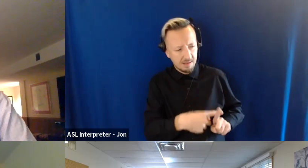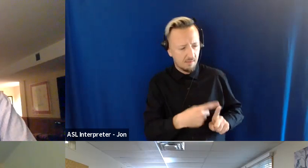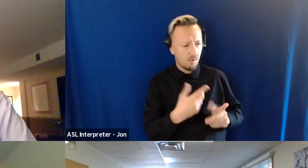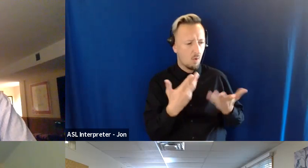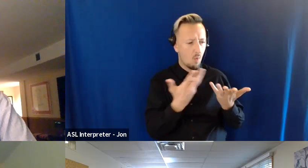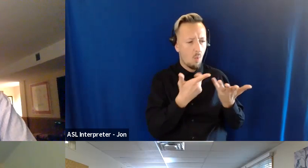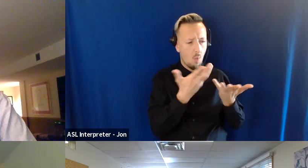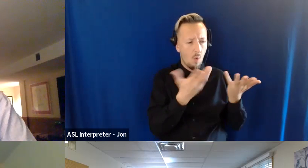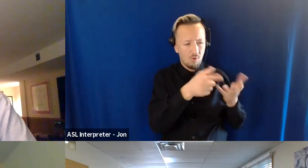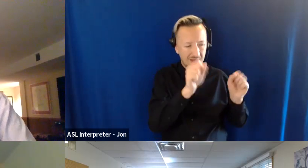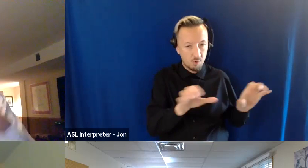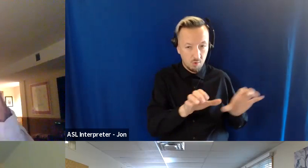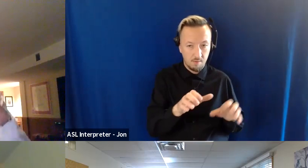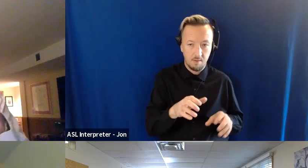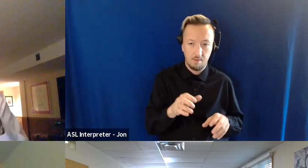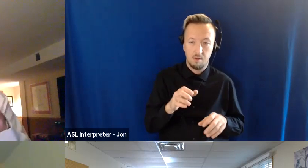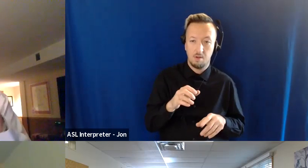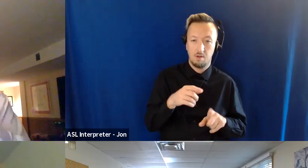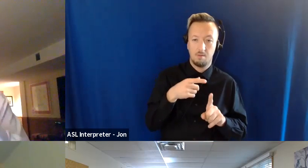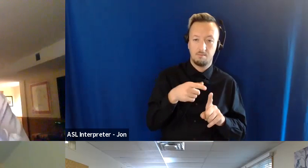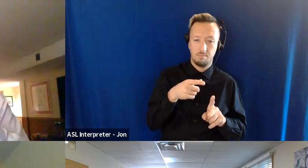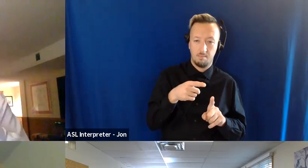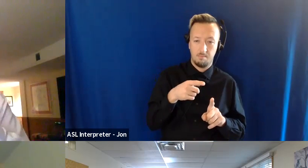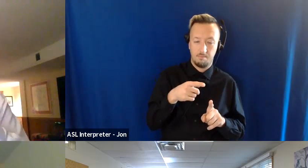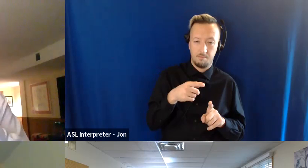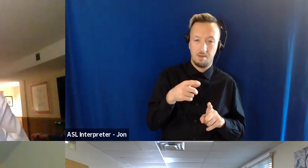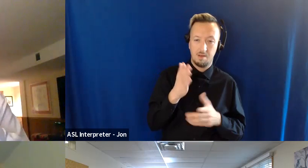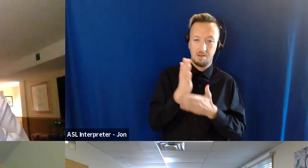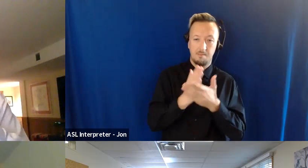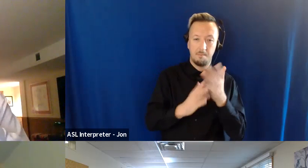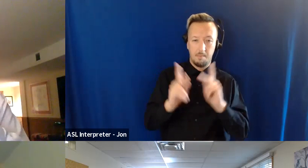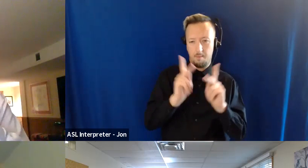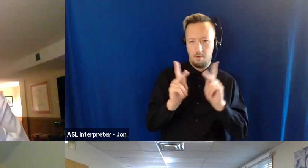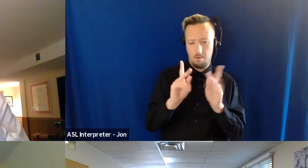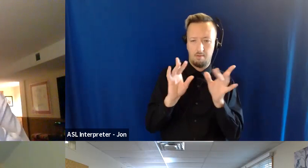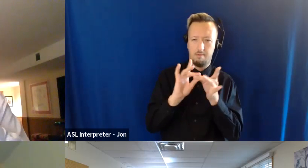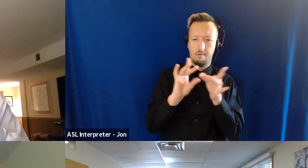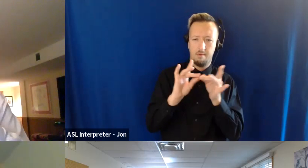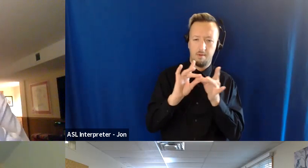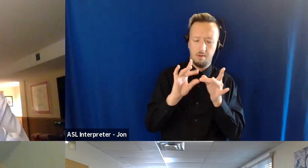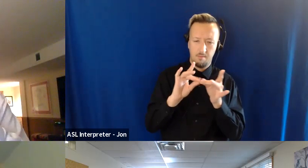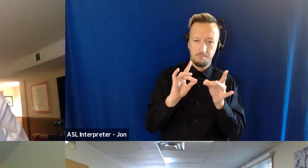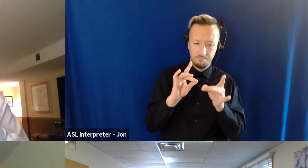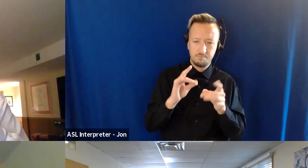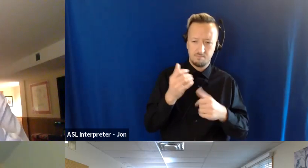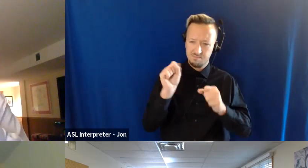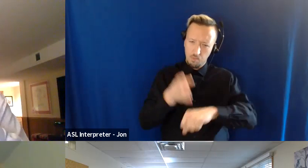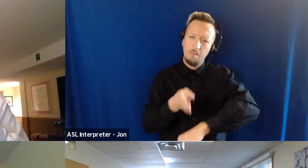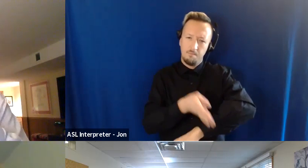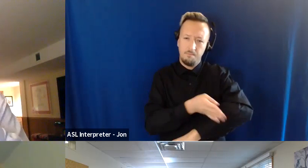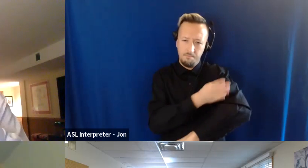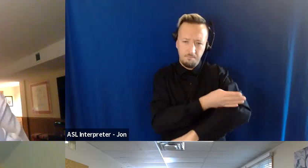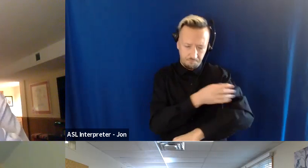people calling the disabled C-word in broad daylight, but you know, we're making progress and people are looking